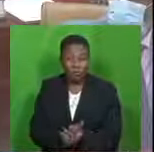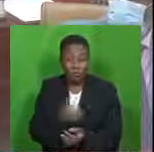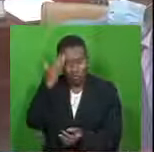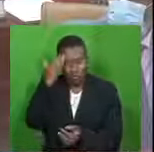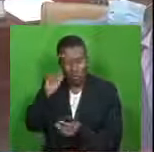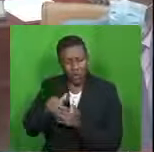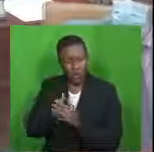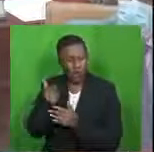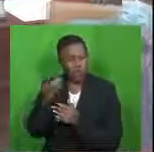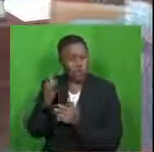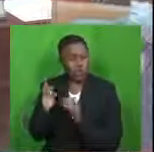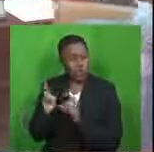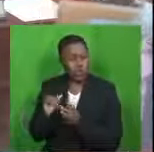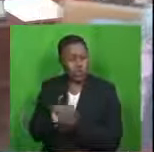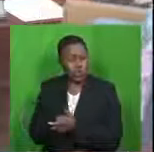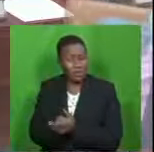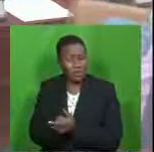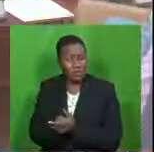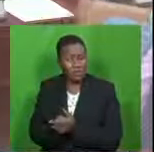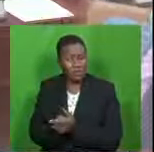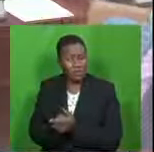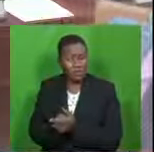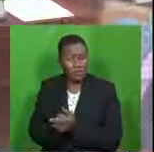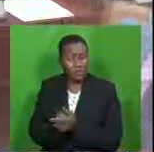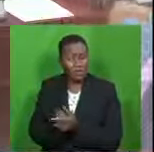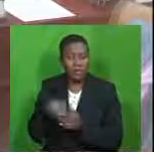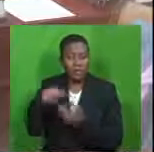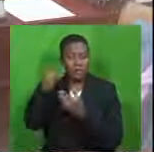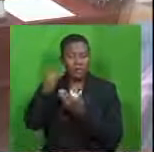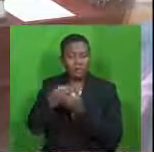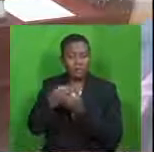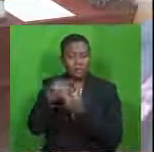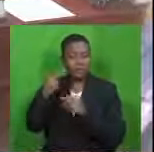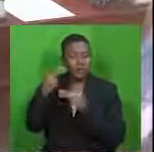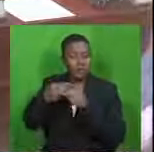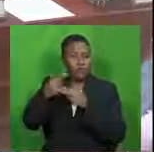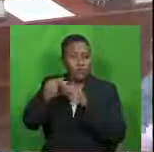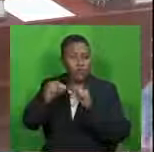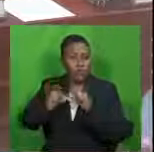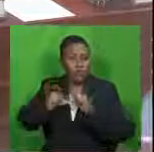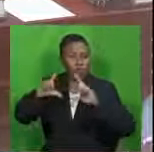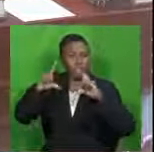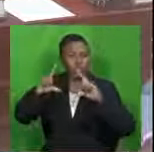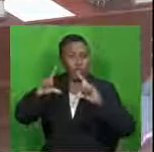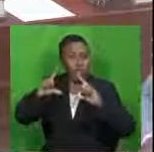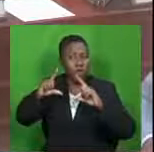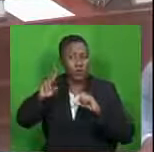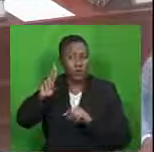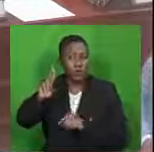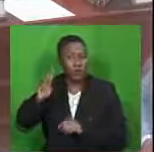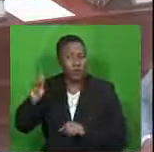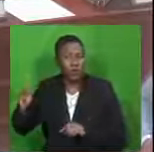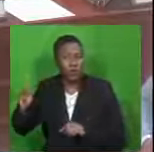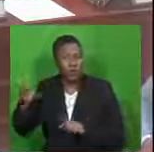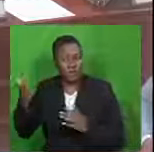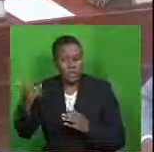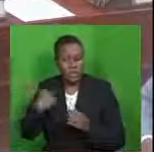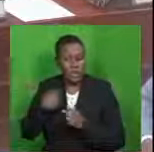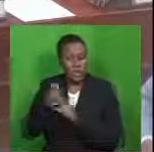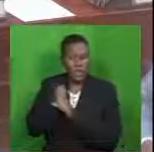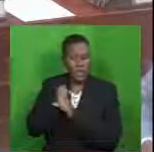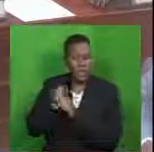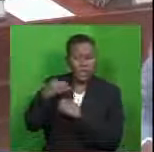it. Branding. In the United Kingdom, they have branded football very